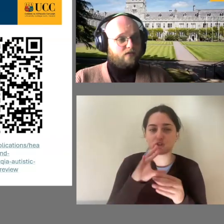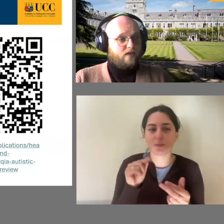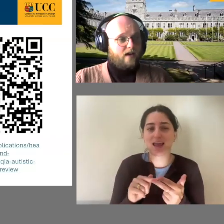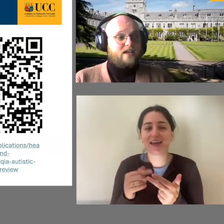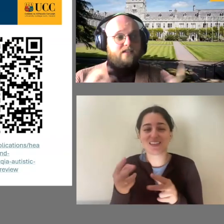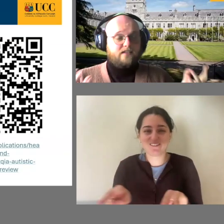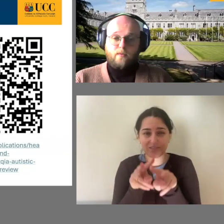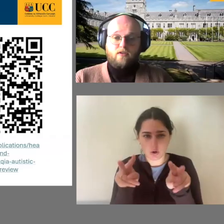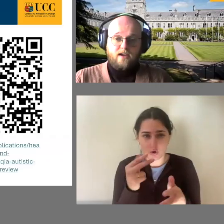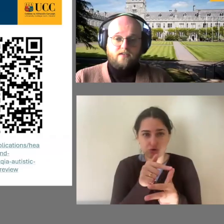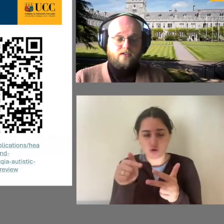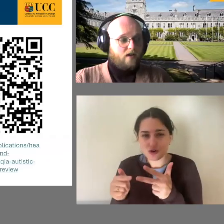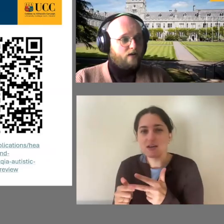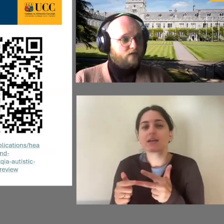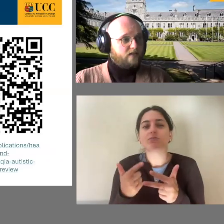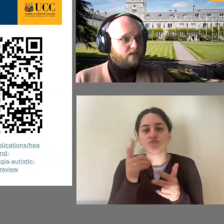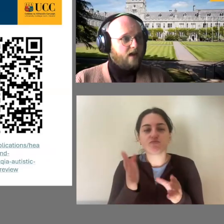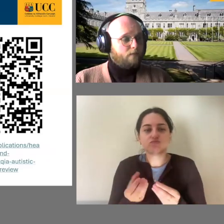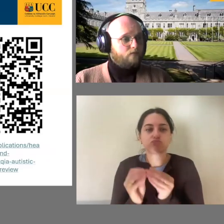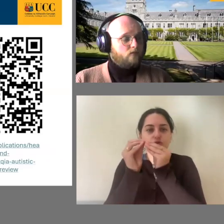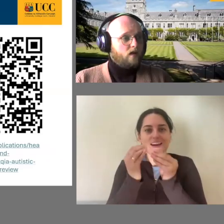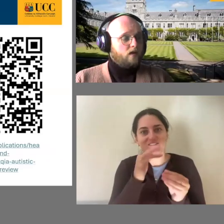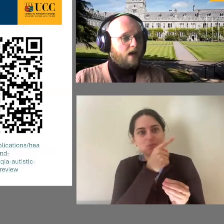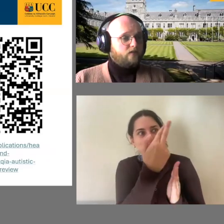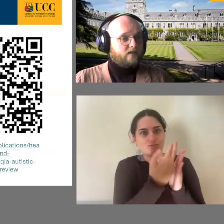different kind of pieces that we created out of this